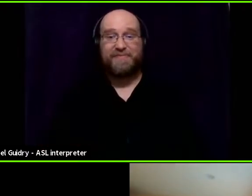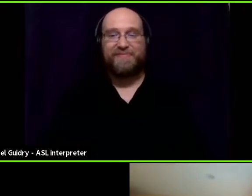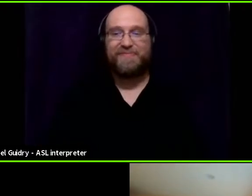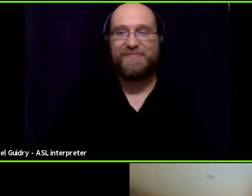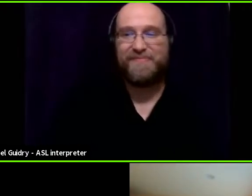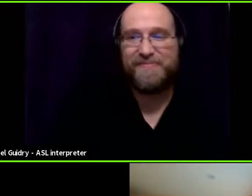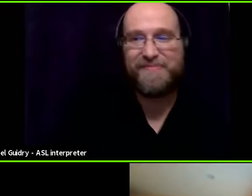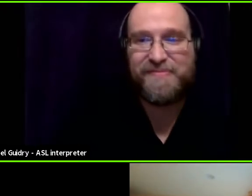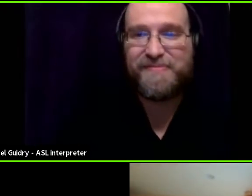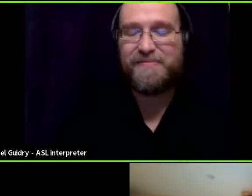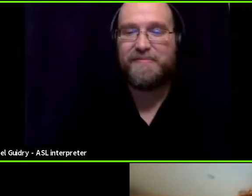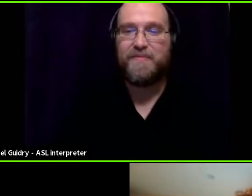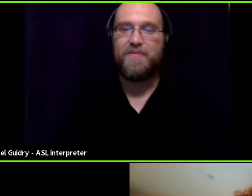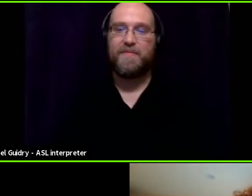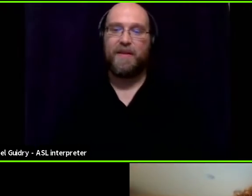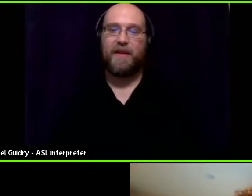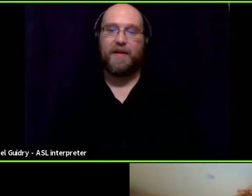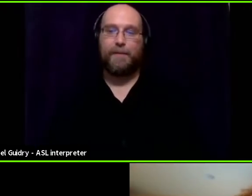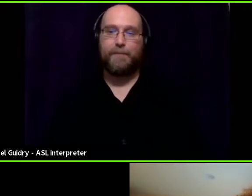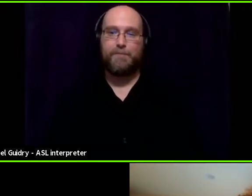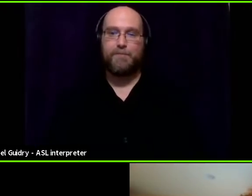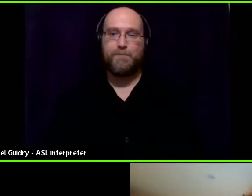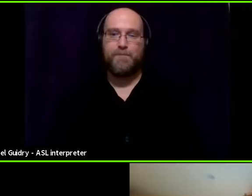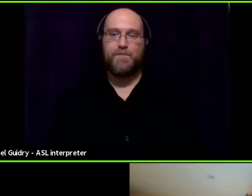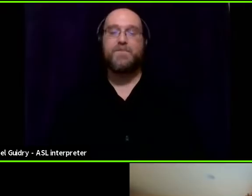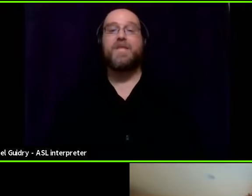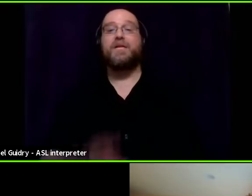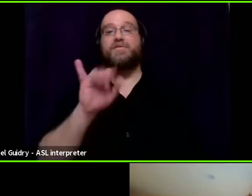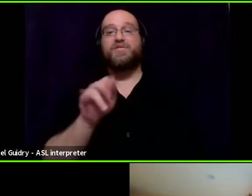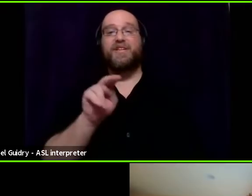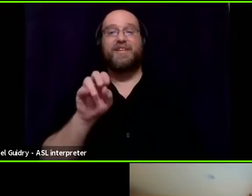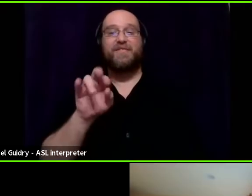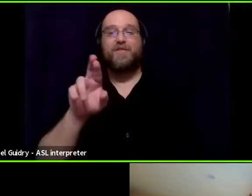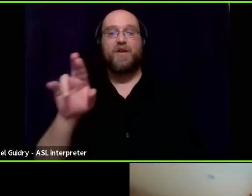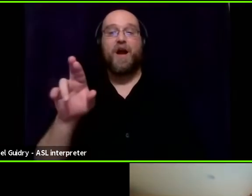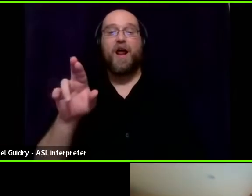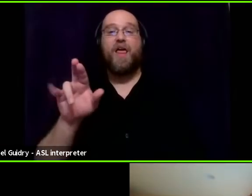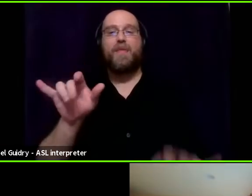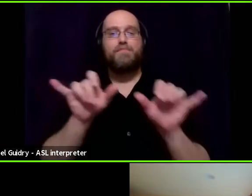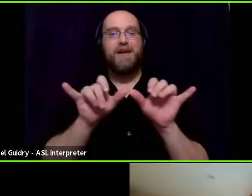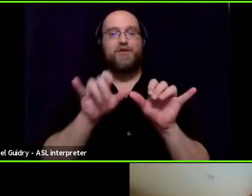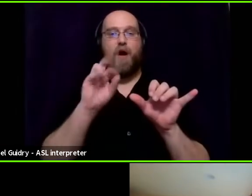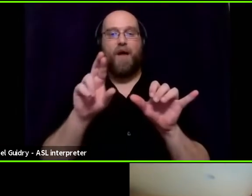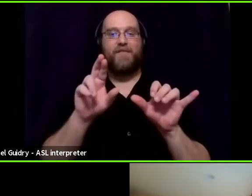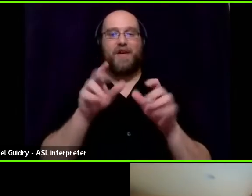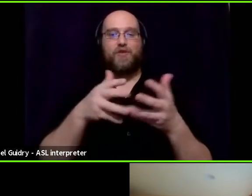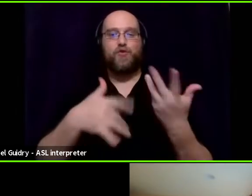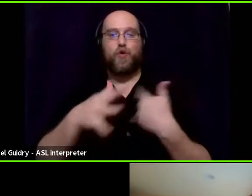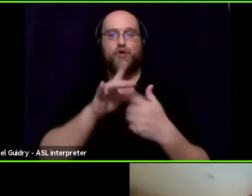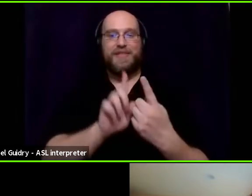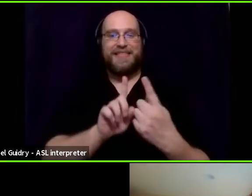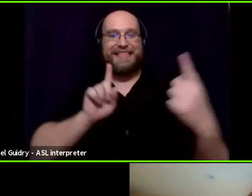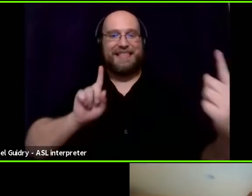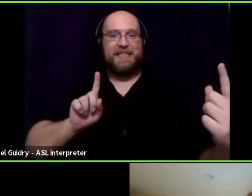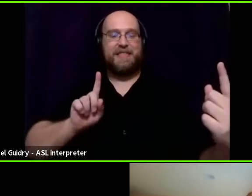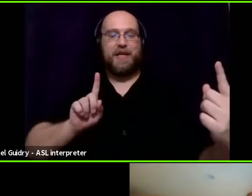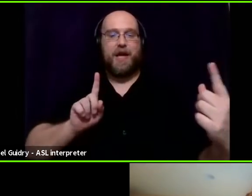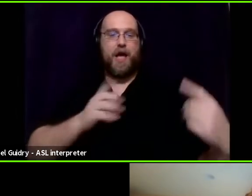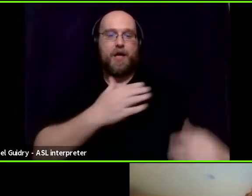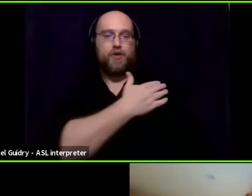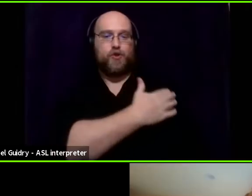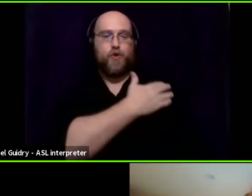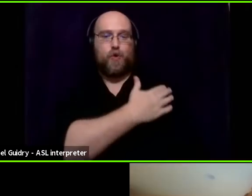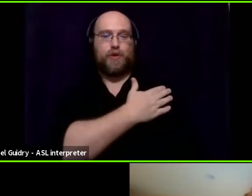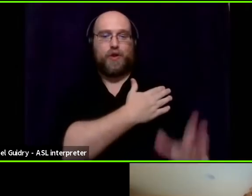So in regards to the measuring of social distancing and shoulder to shoulder, if you have a district that